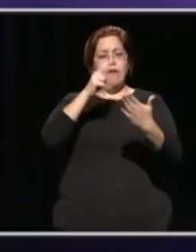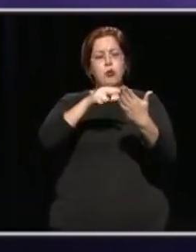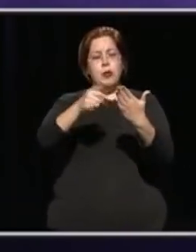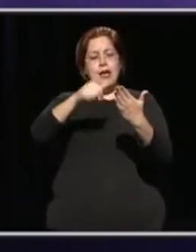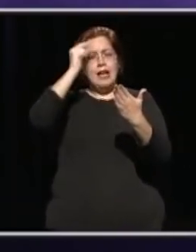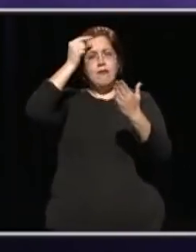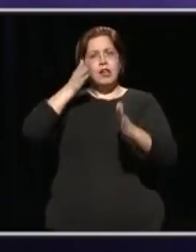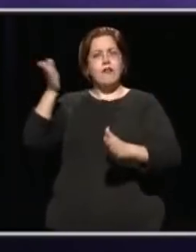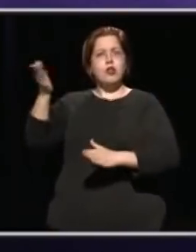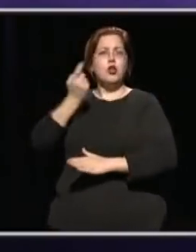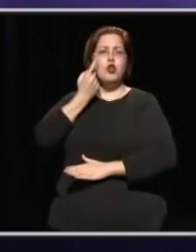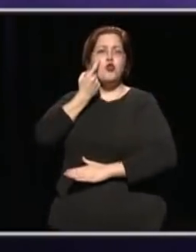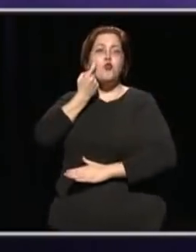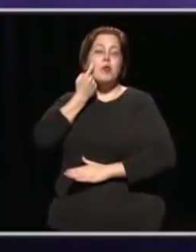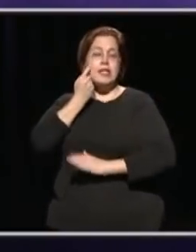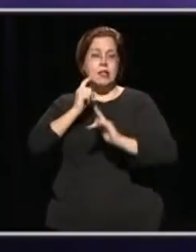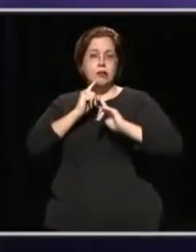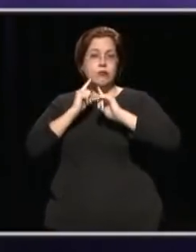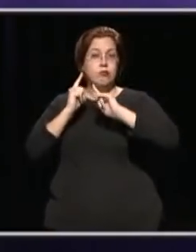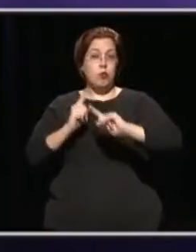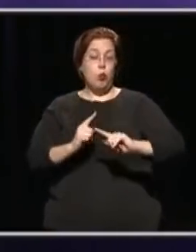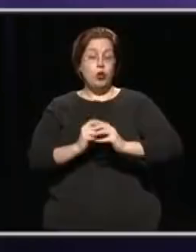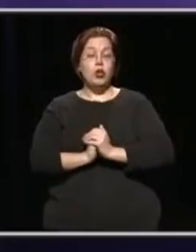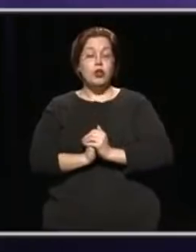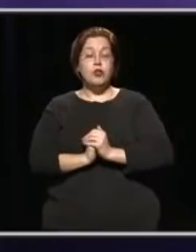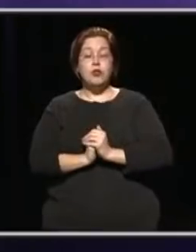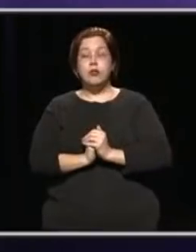governor's latest initiatives, no